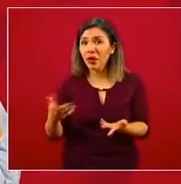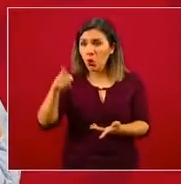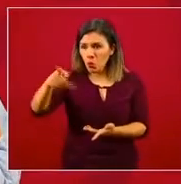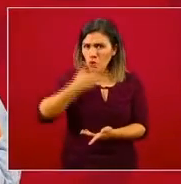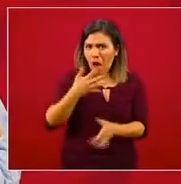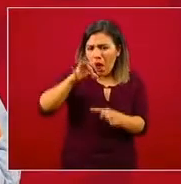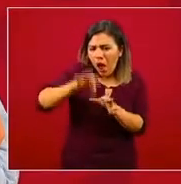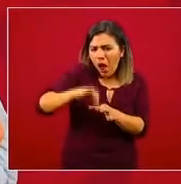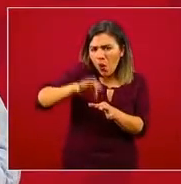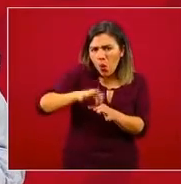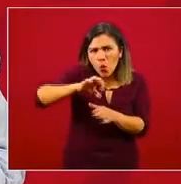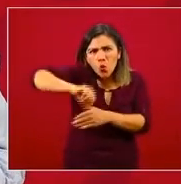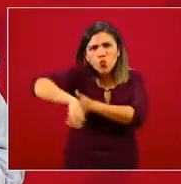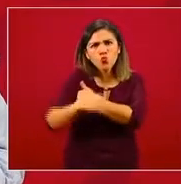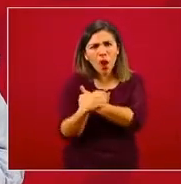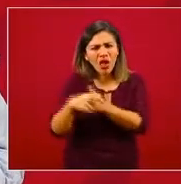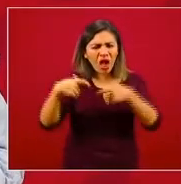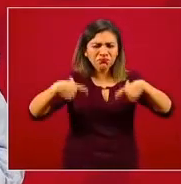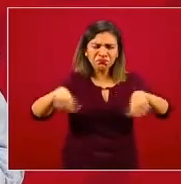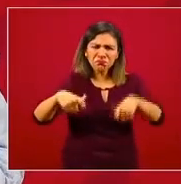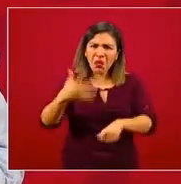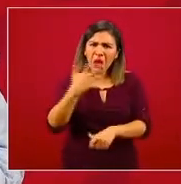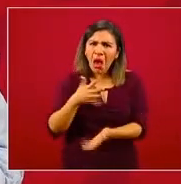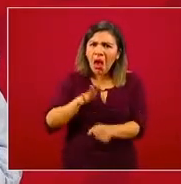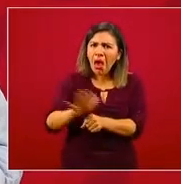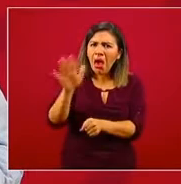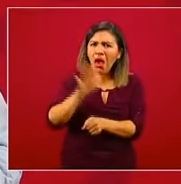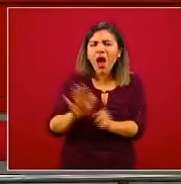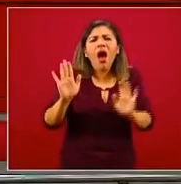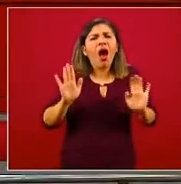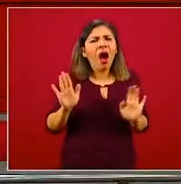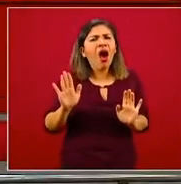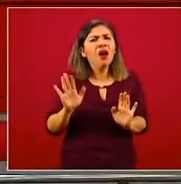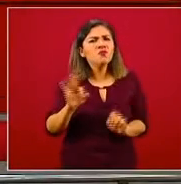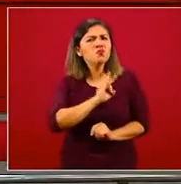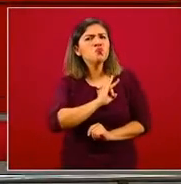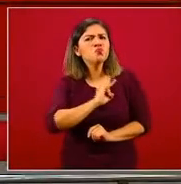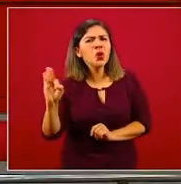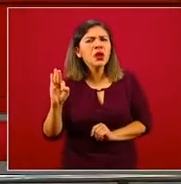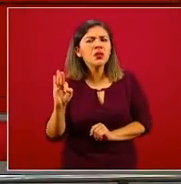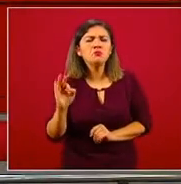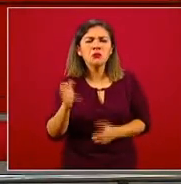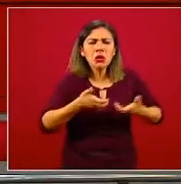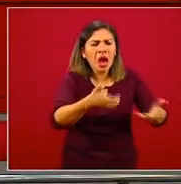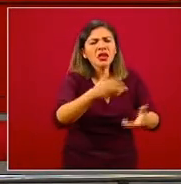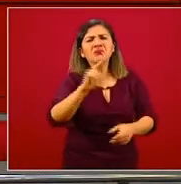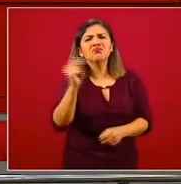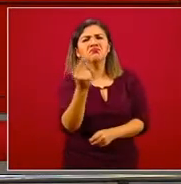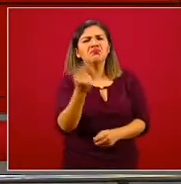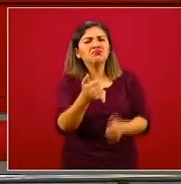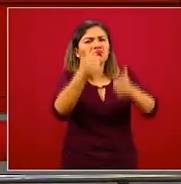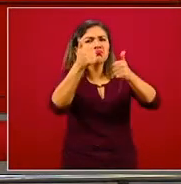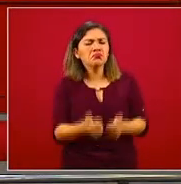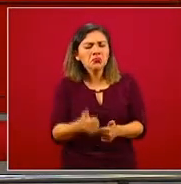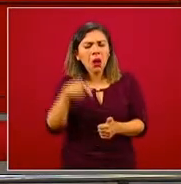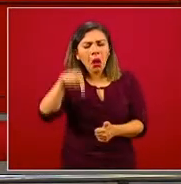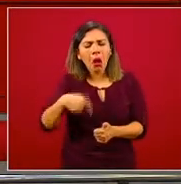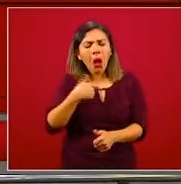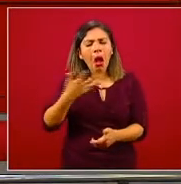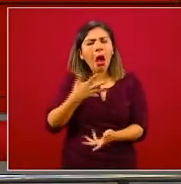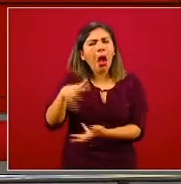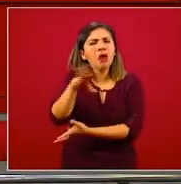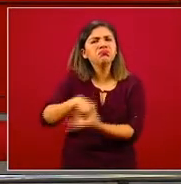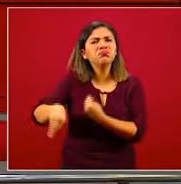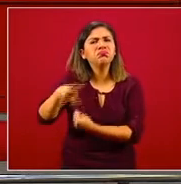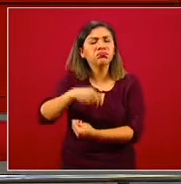are outside have different needs, might have different needs. If you're wealthy enough, if you have savings, maybe you can afford